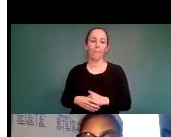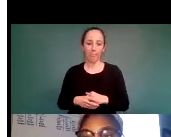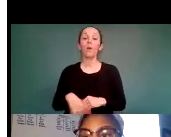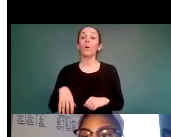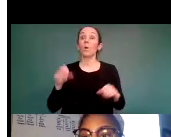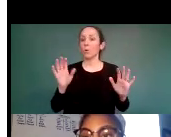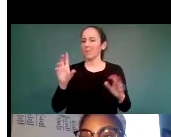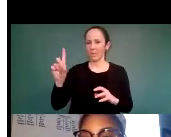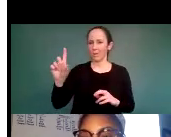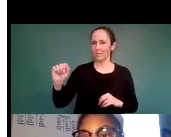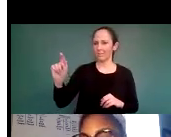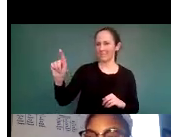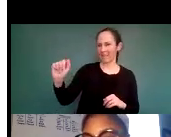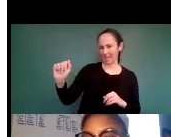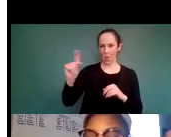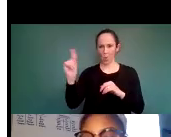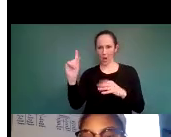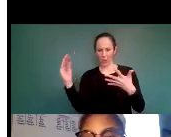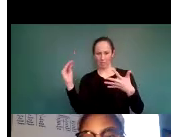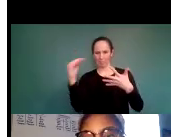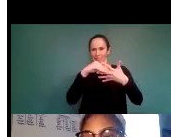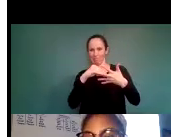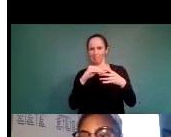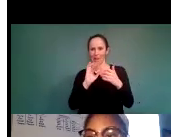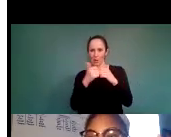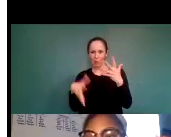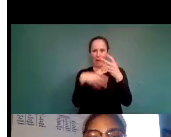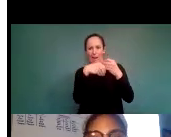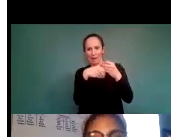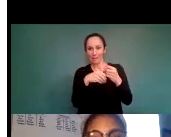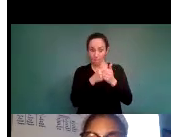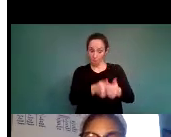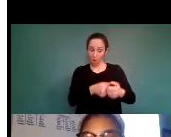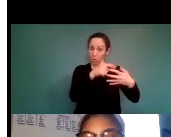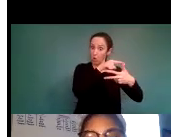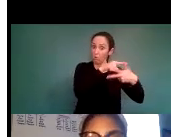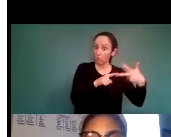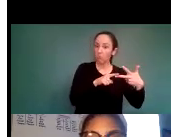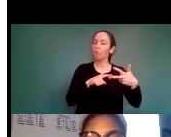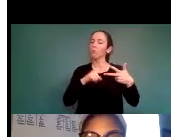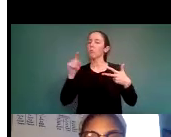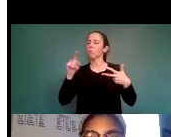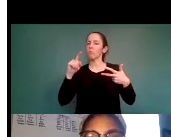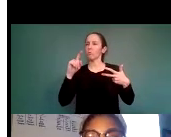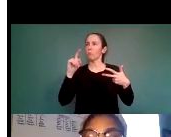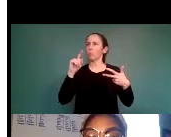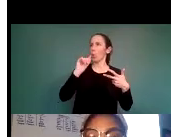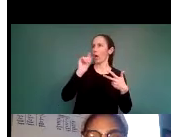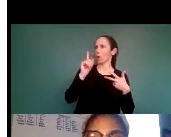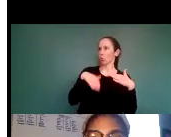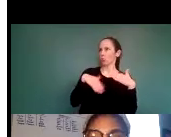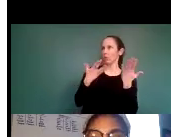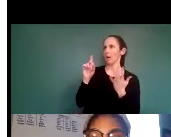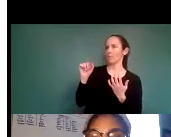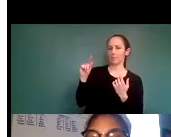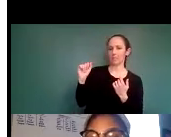of this? How do we bake in the data if we're going to keep going with this recipe ingredient kind of analogy that we have going here? Well, data helps